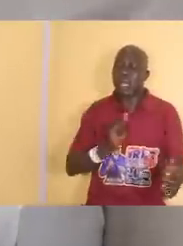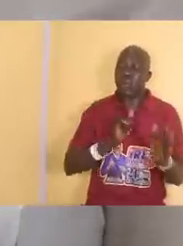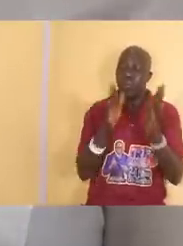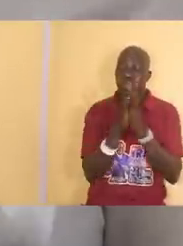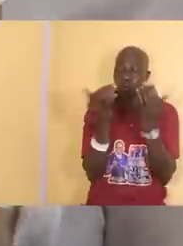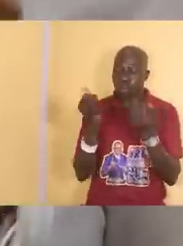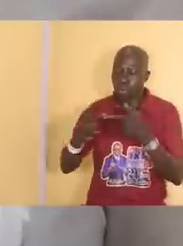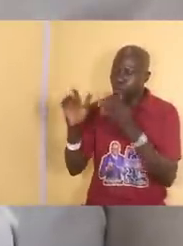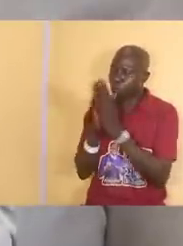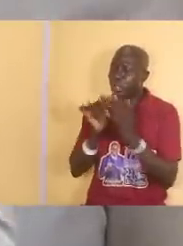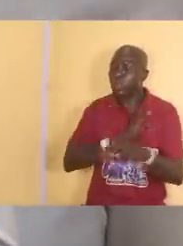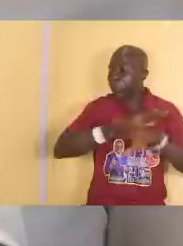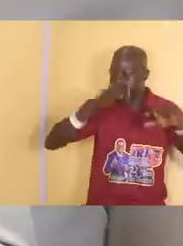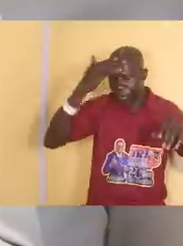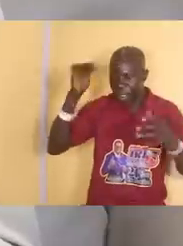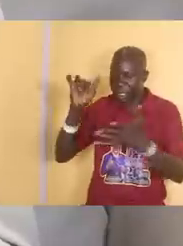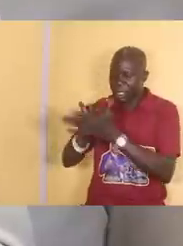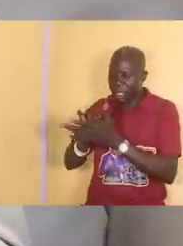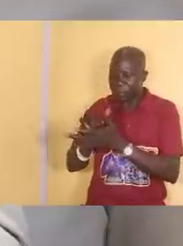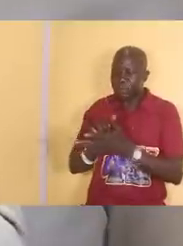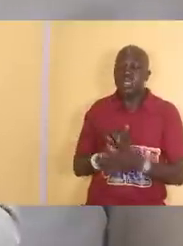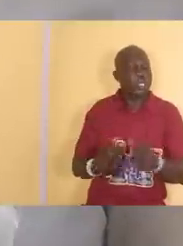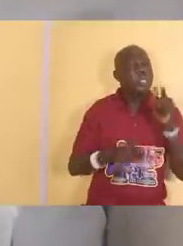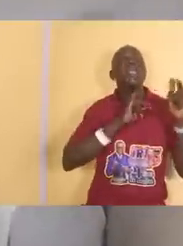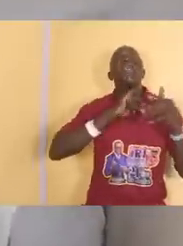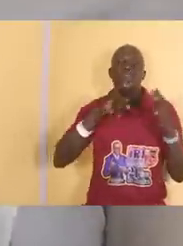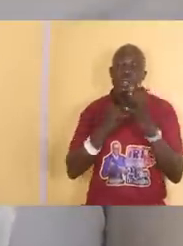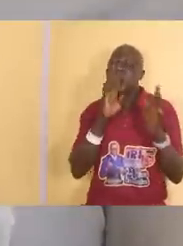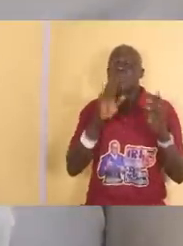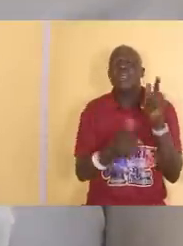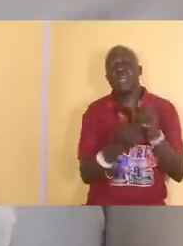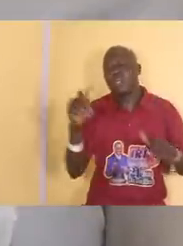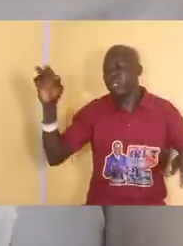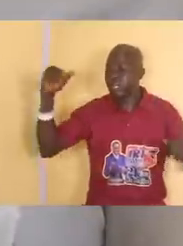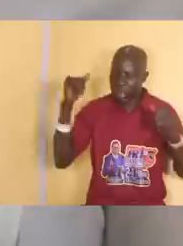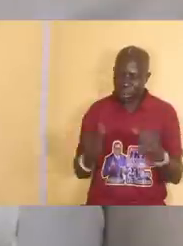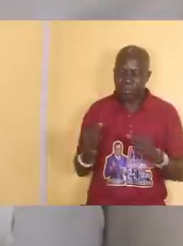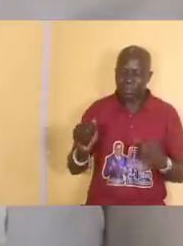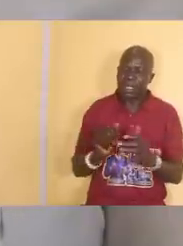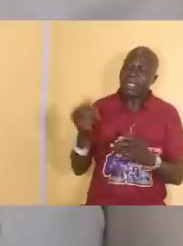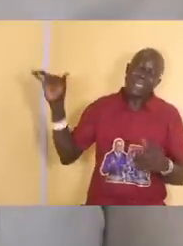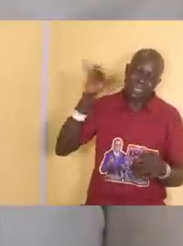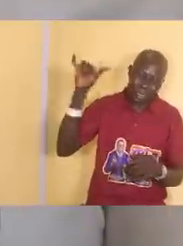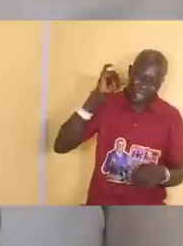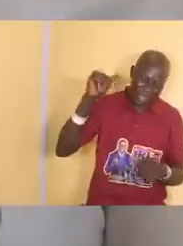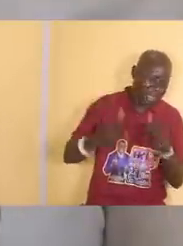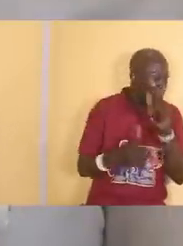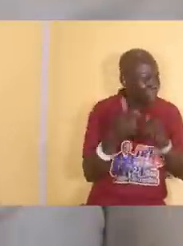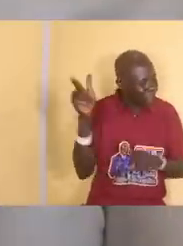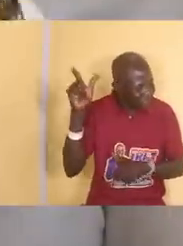I want to pray. Don't forget that it will be powerful tonight. Yes, it